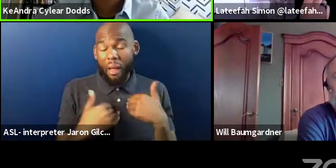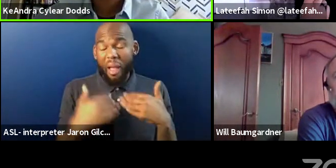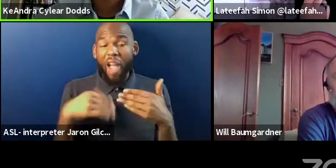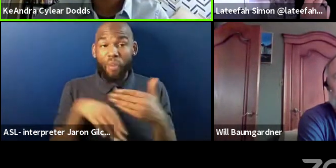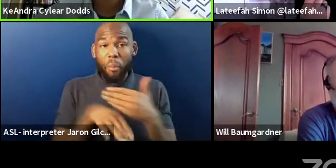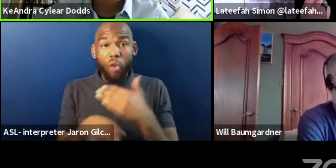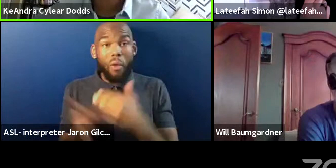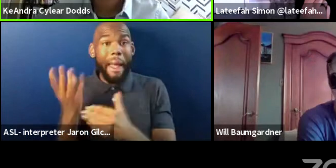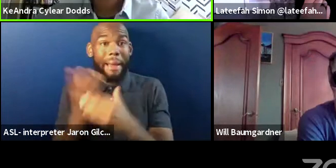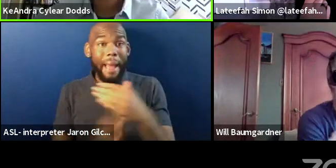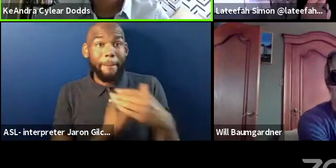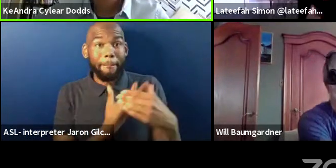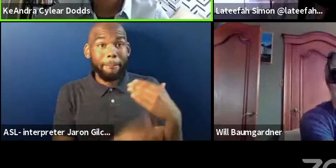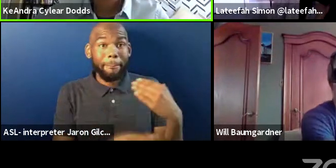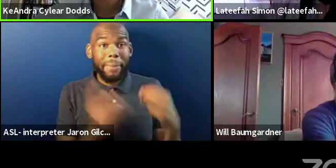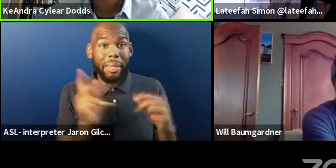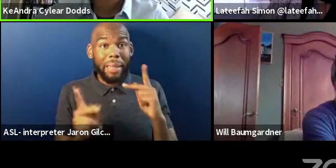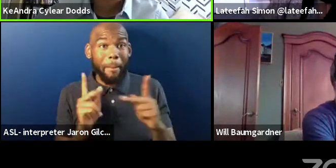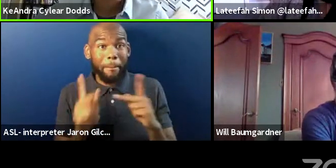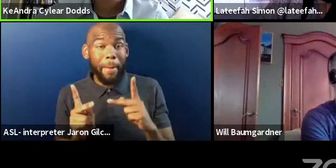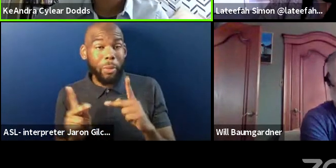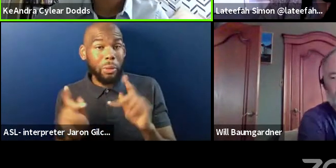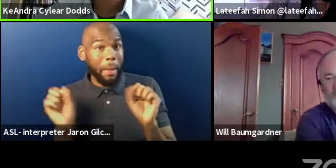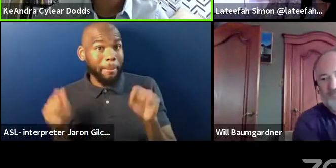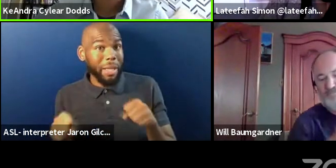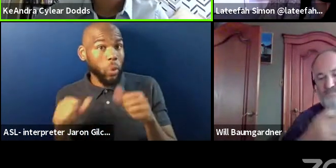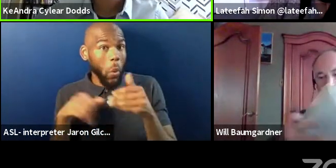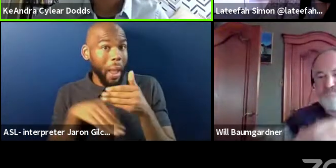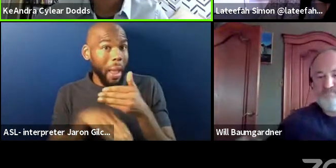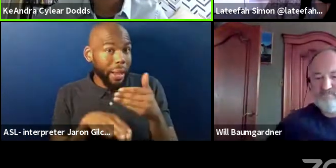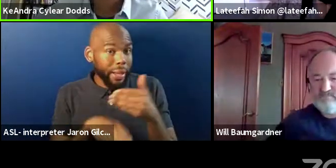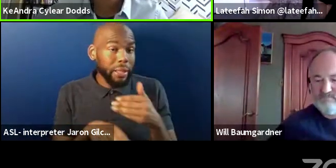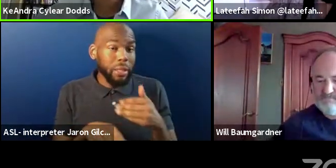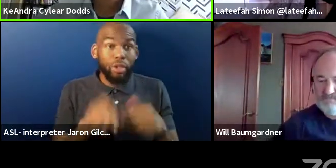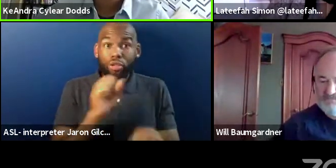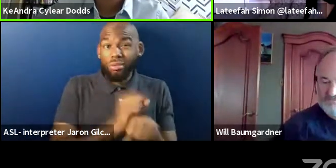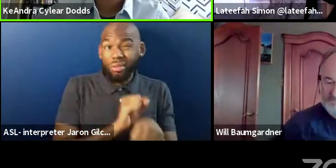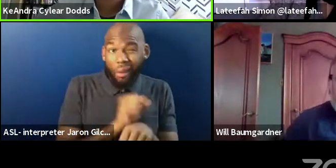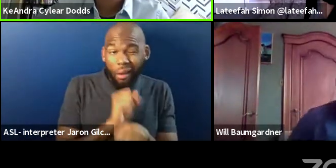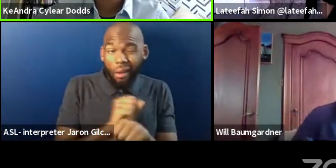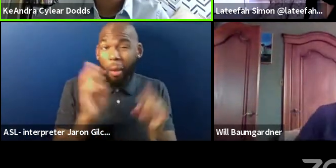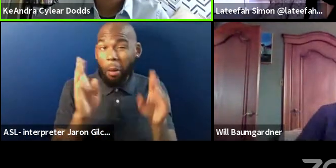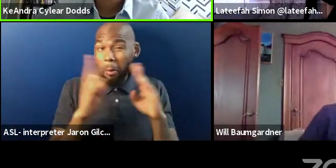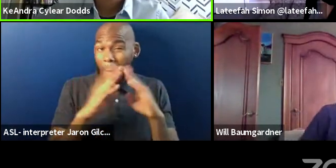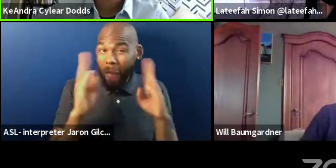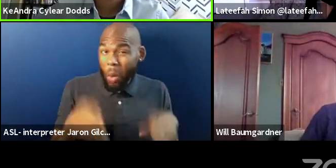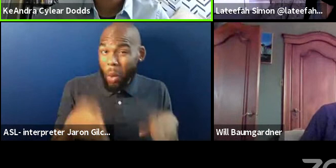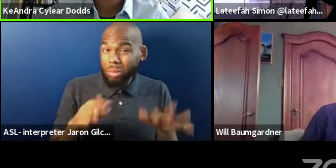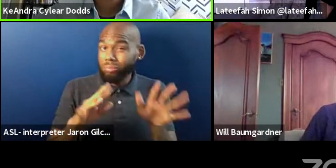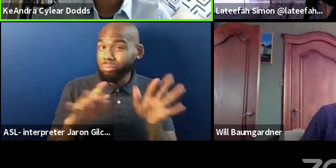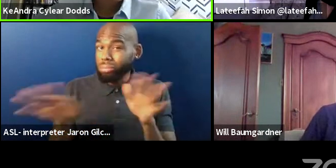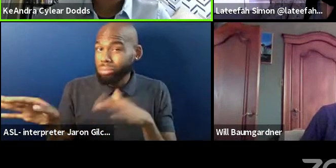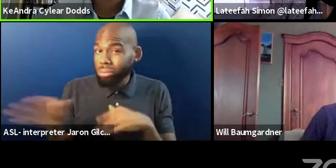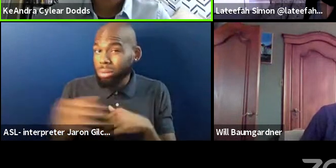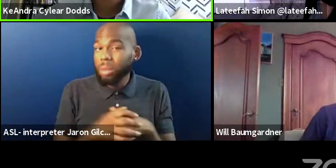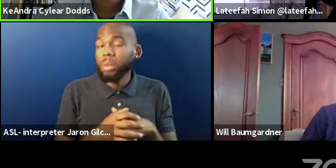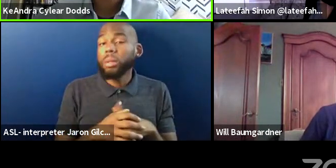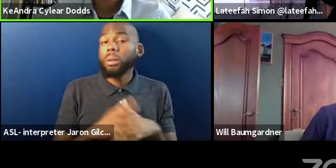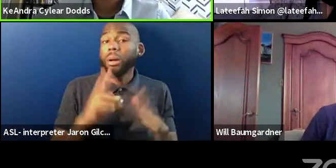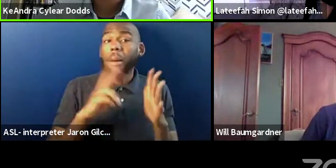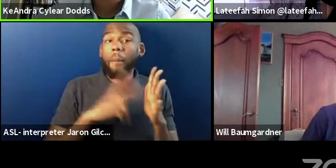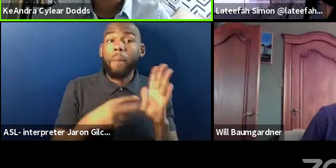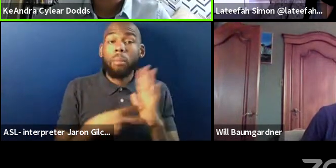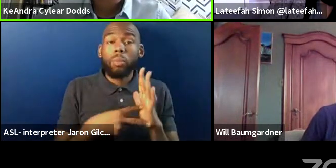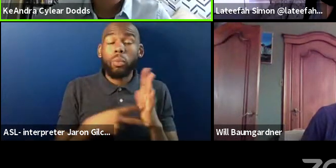in people's ability to access certain opportunities. We're talking jobs, housing, et cetera. And so the purpose is really